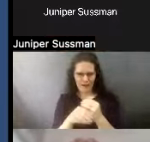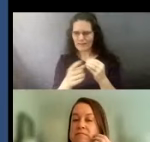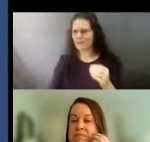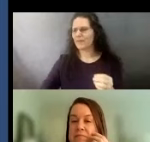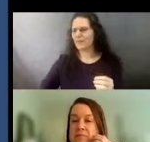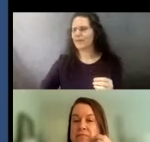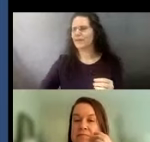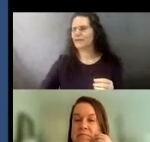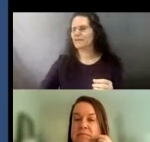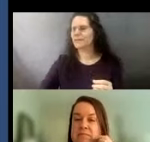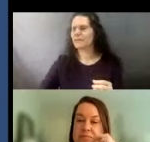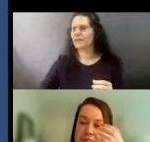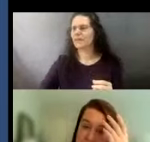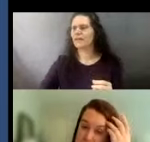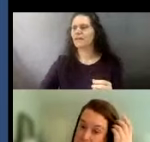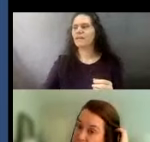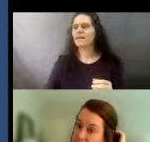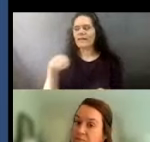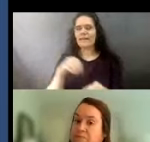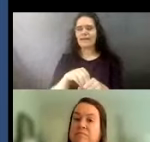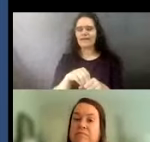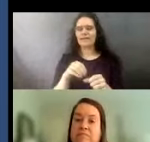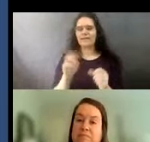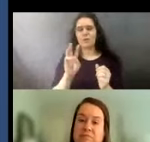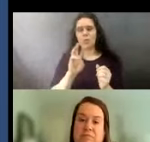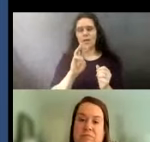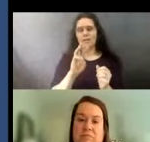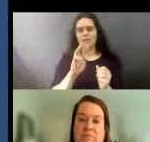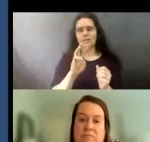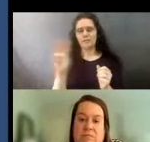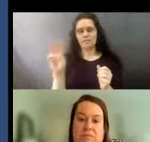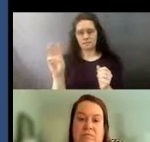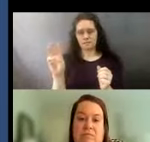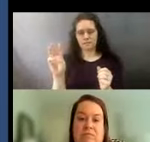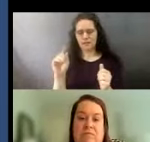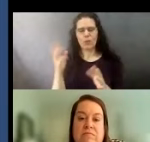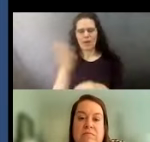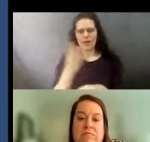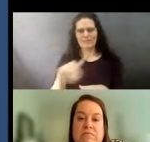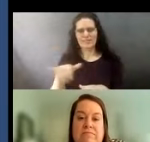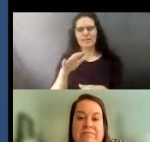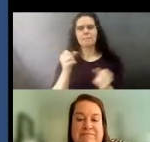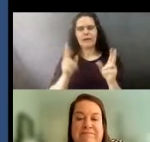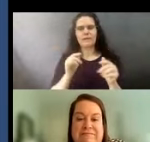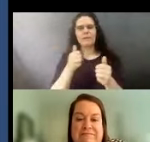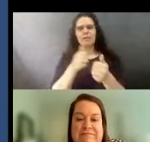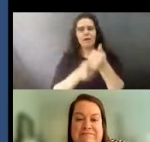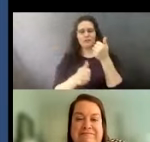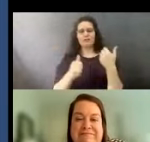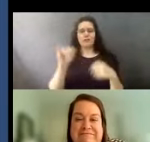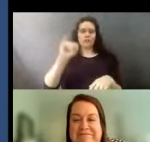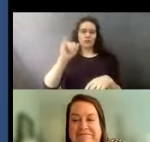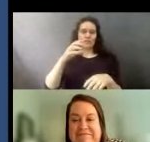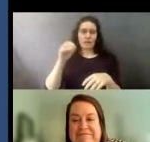United States, a lot of us are covered by Kaiser, essentially,